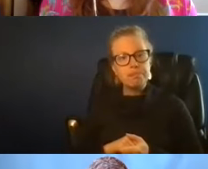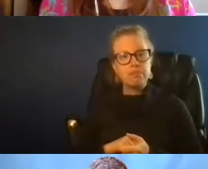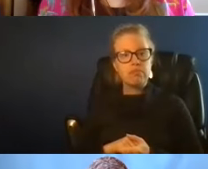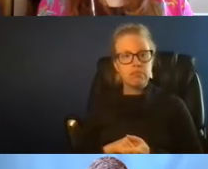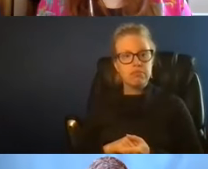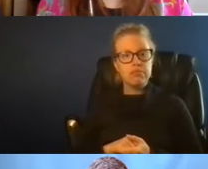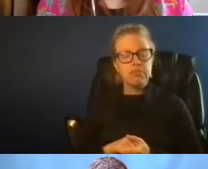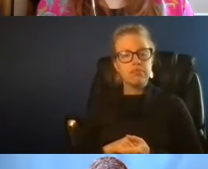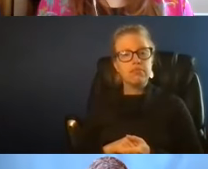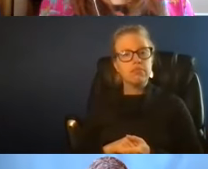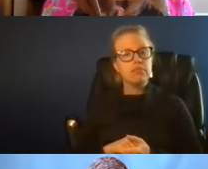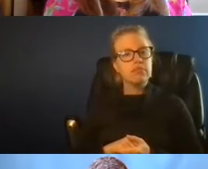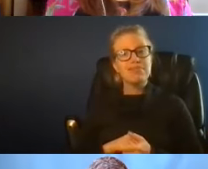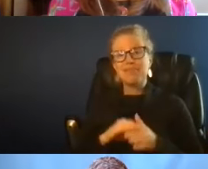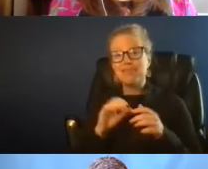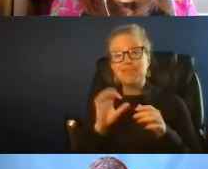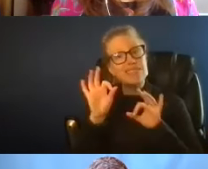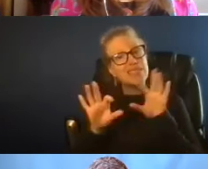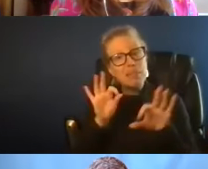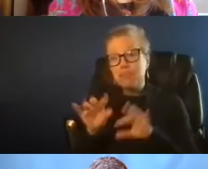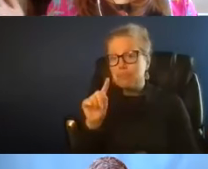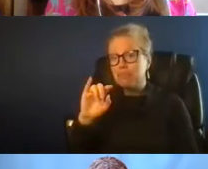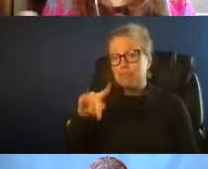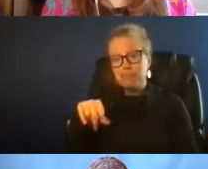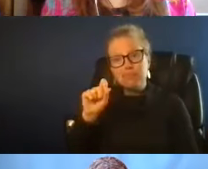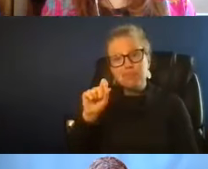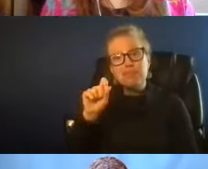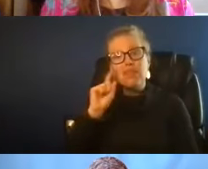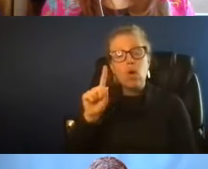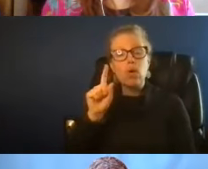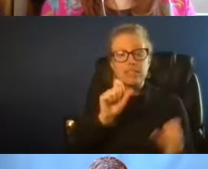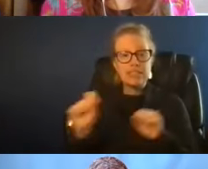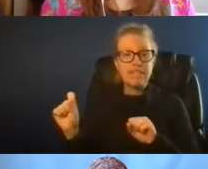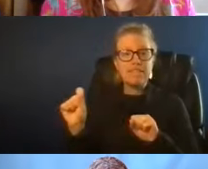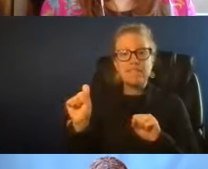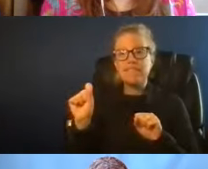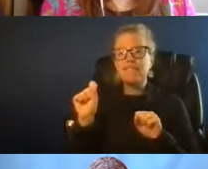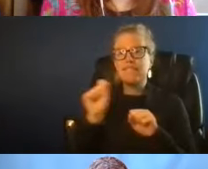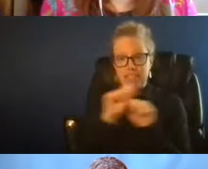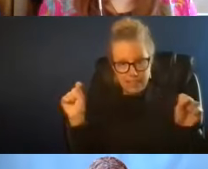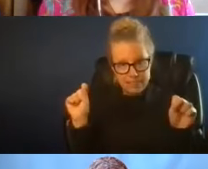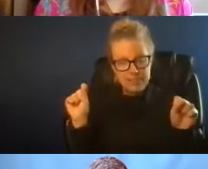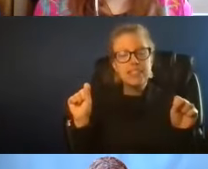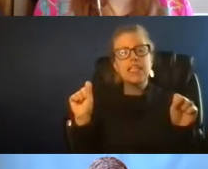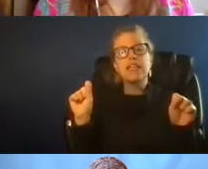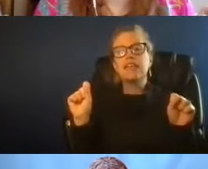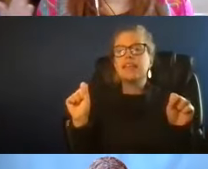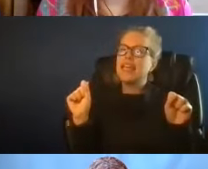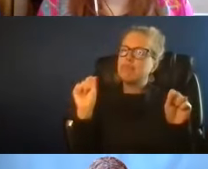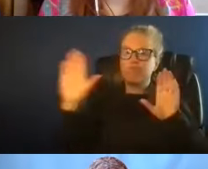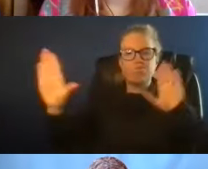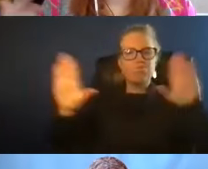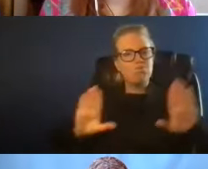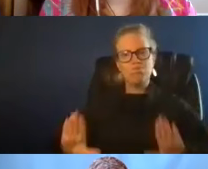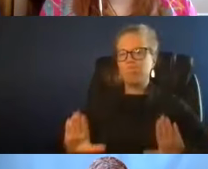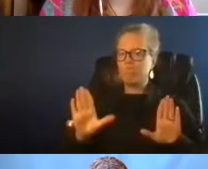And then we've got some safety tips that help folks. They might, obviously, everybody's different. So some